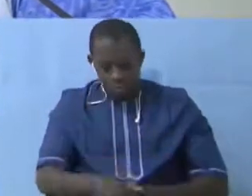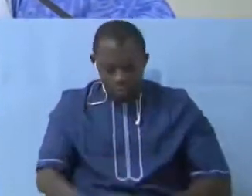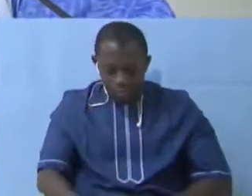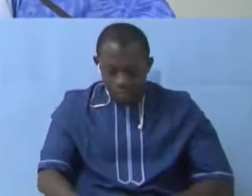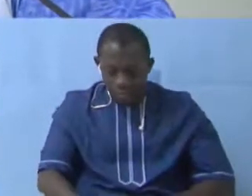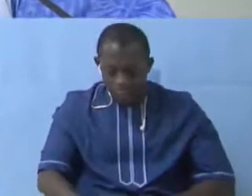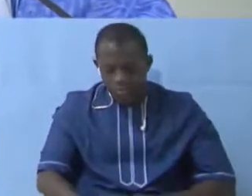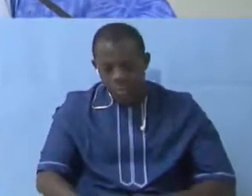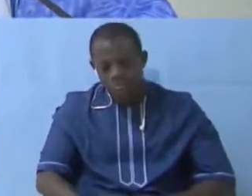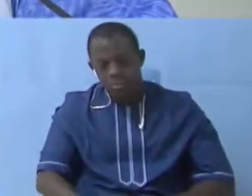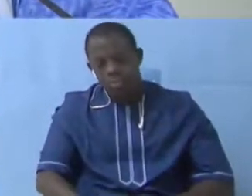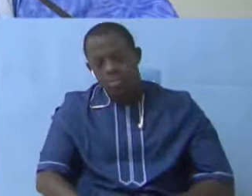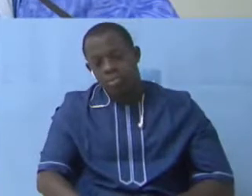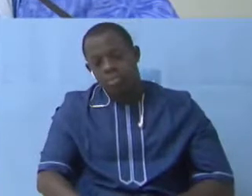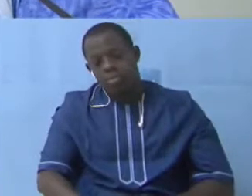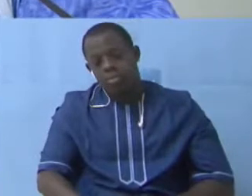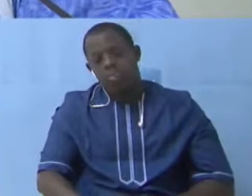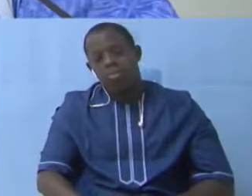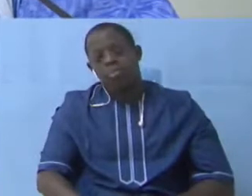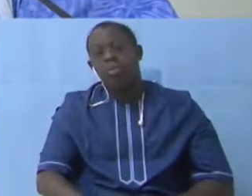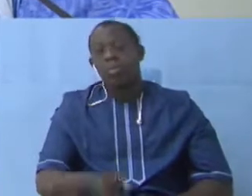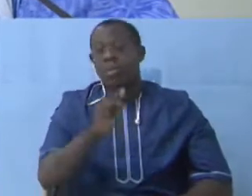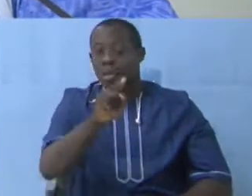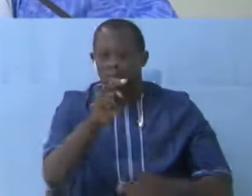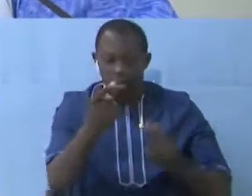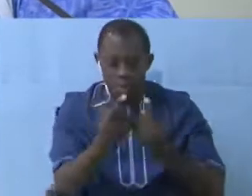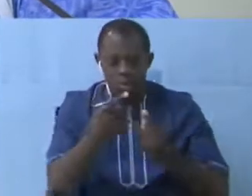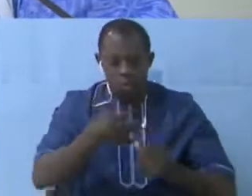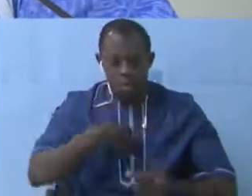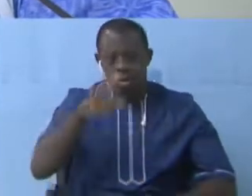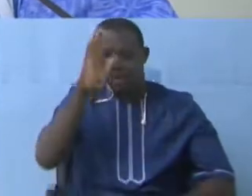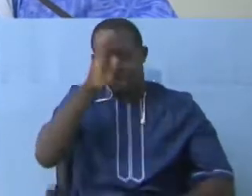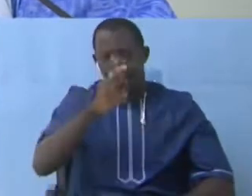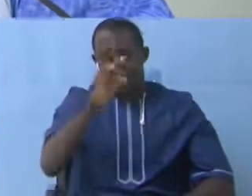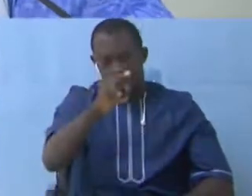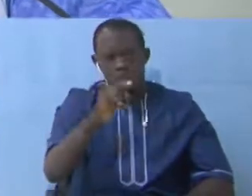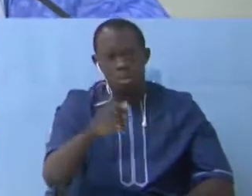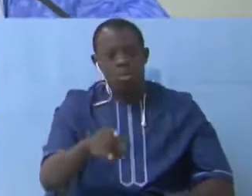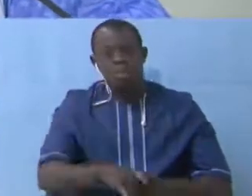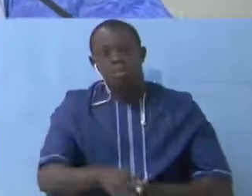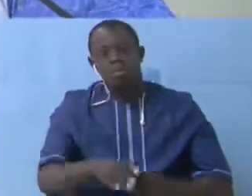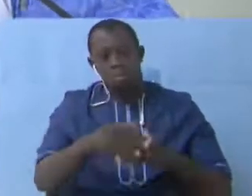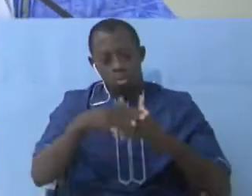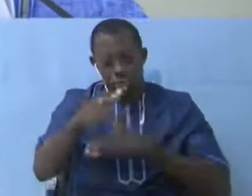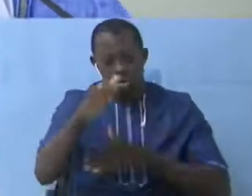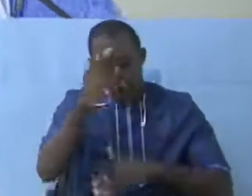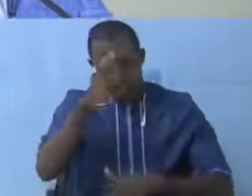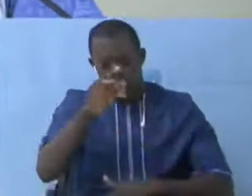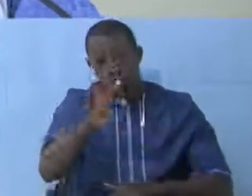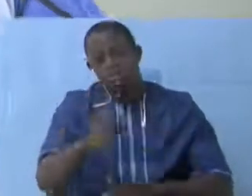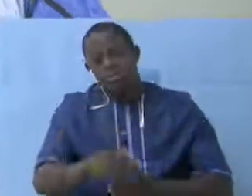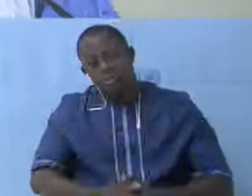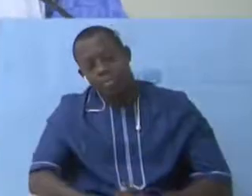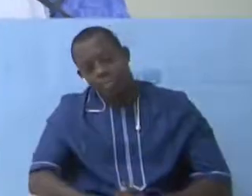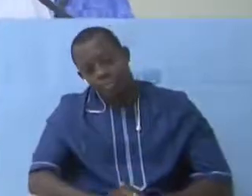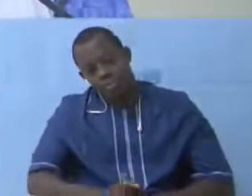protecting you. lii moom dañ la cey gërëm We thank you for that, da la ci sant and we hail you for